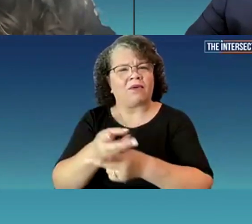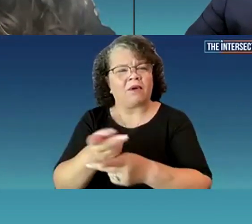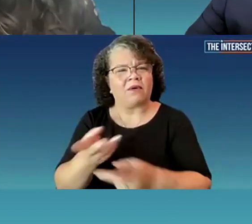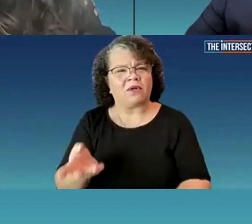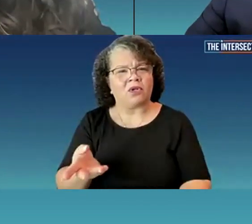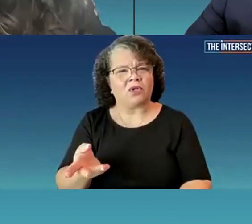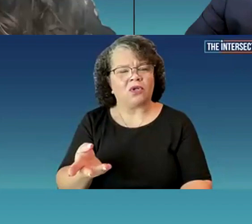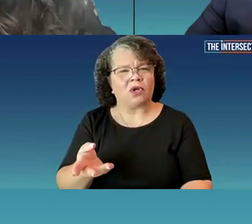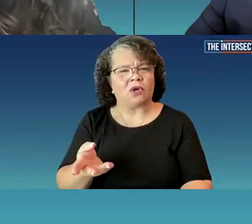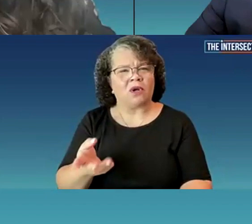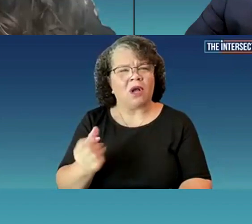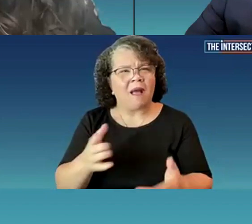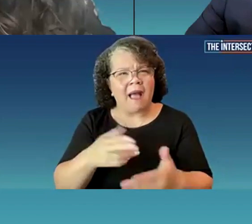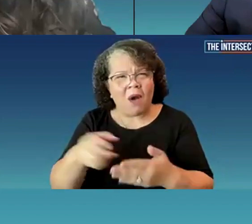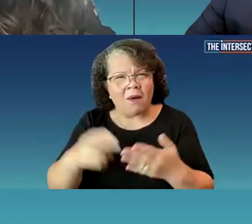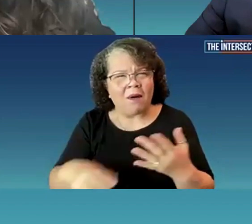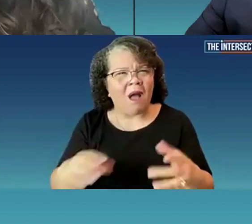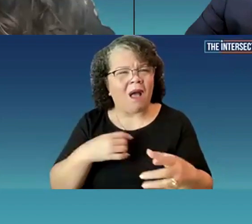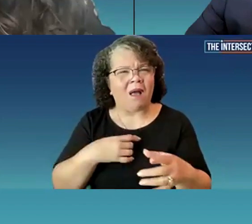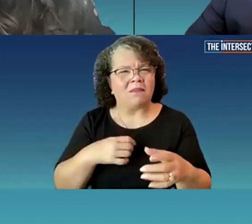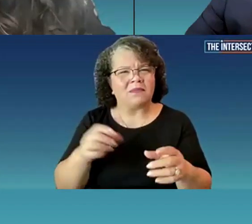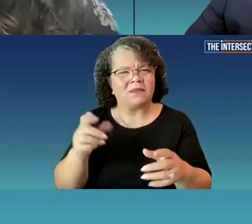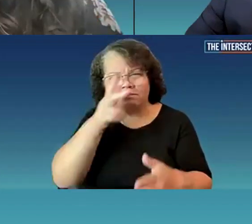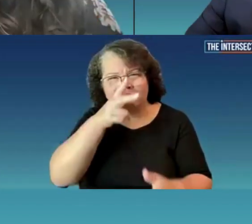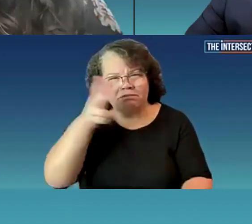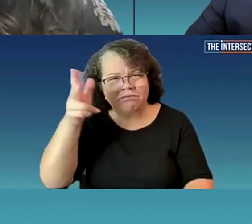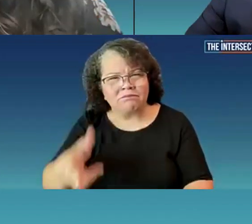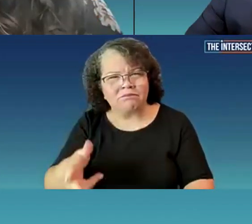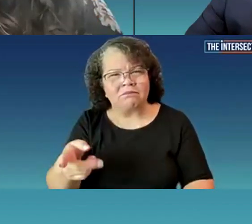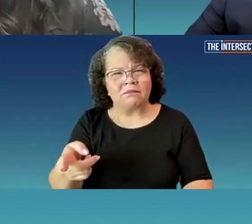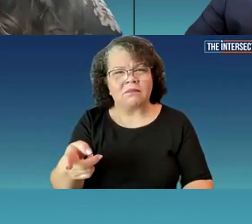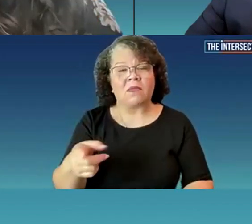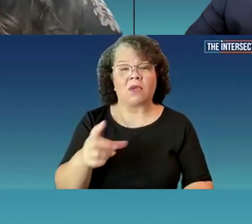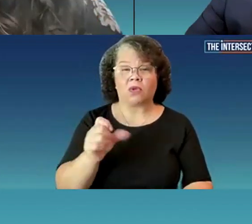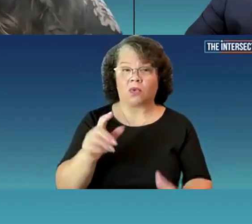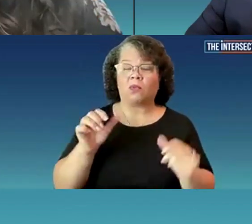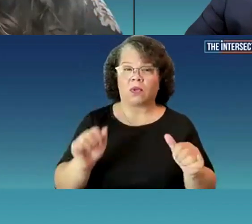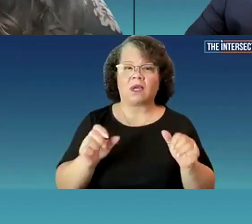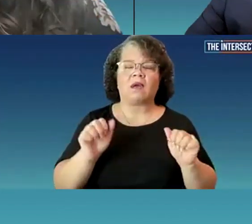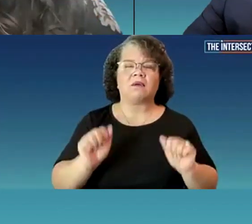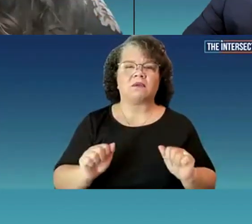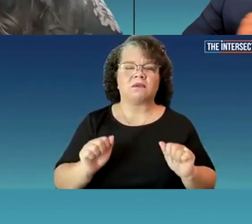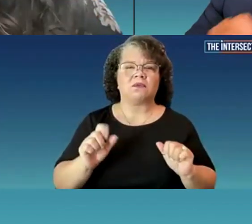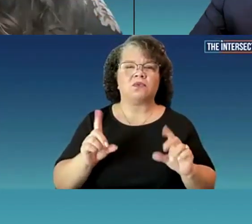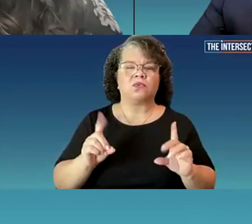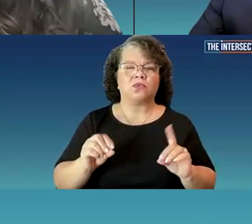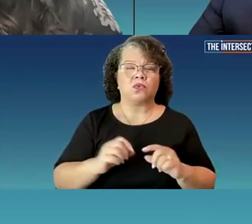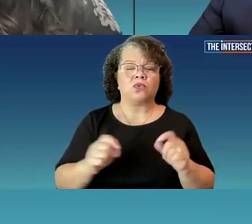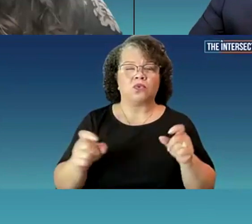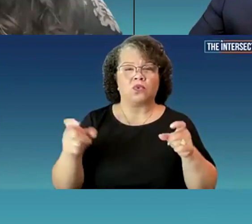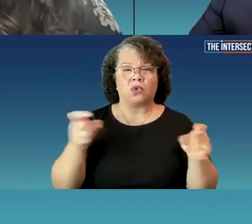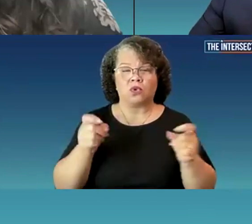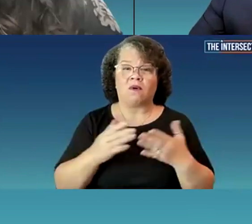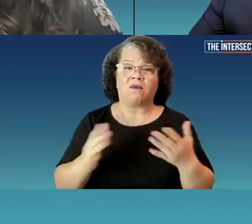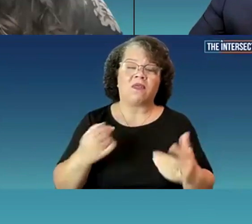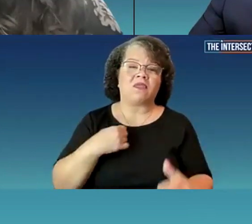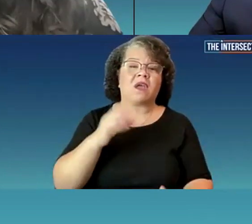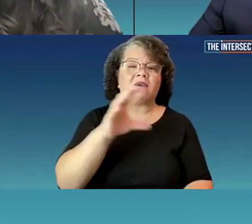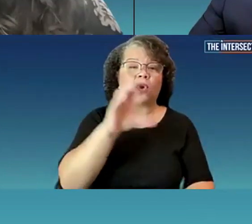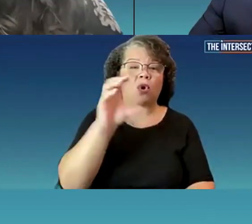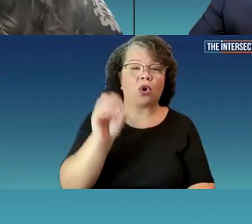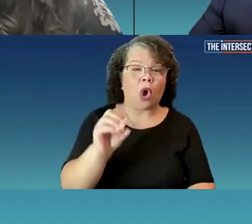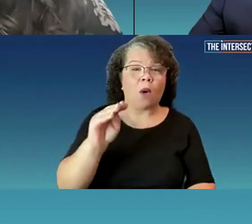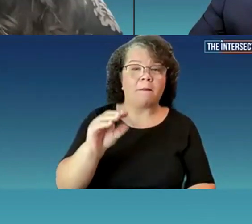in outcomes. So we can do control for things like comorbidity insurance and all that